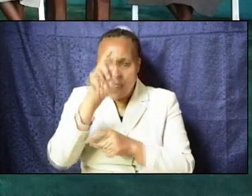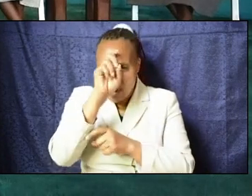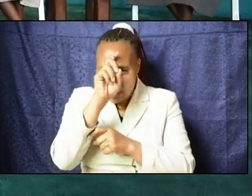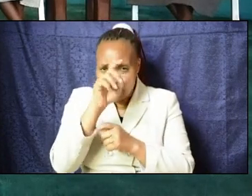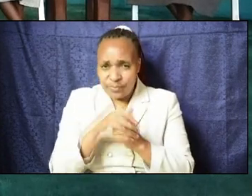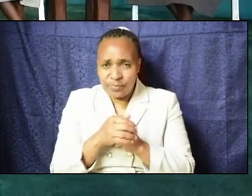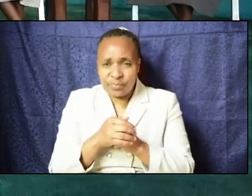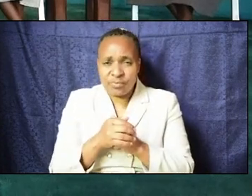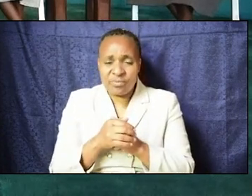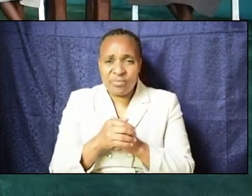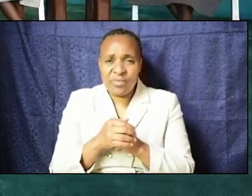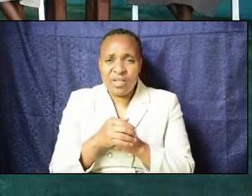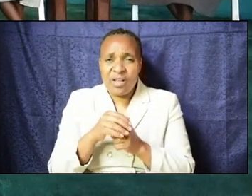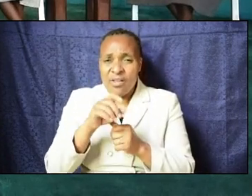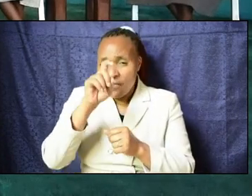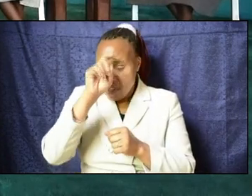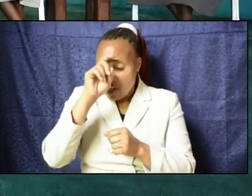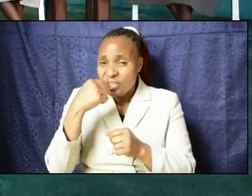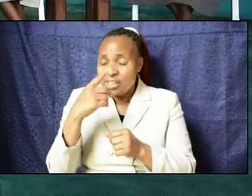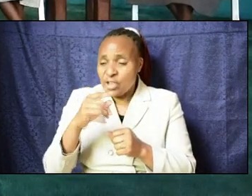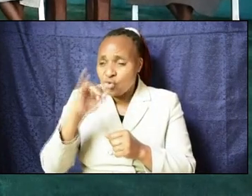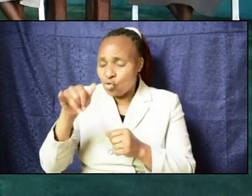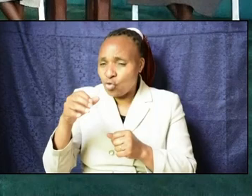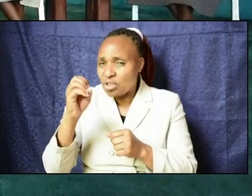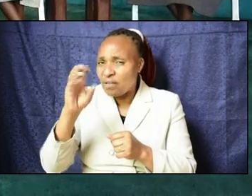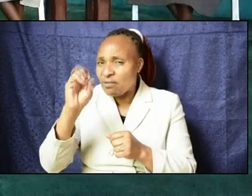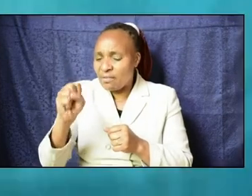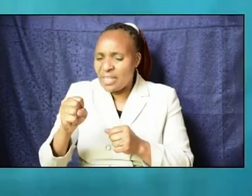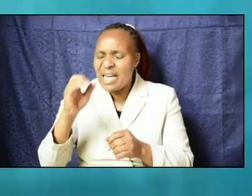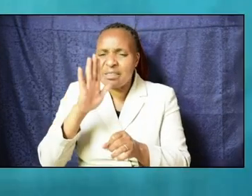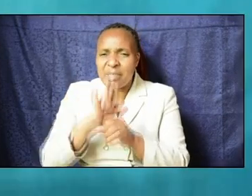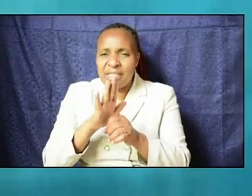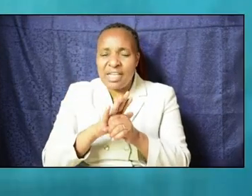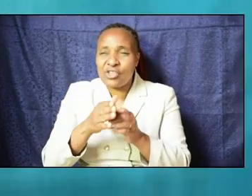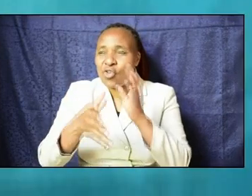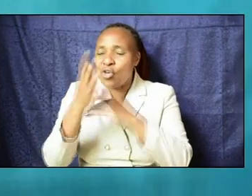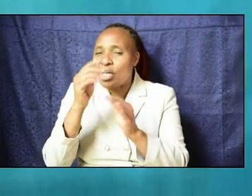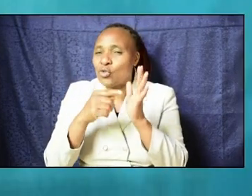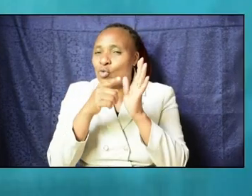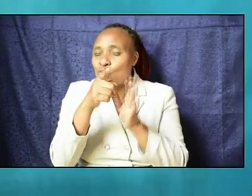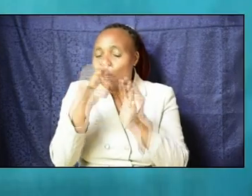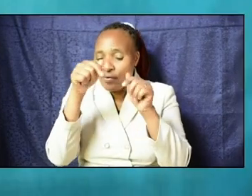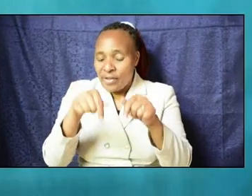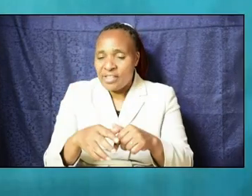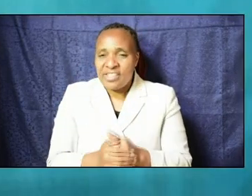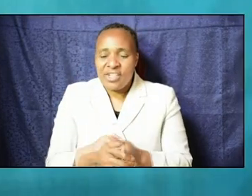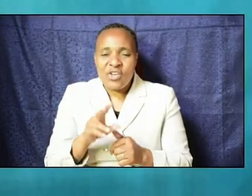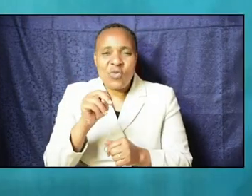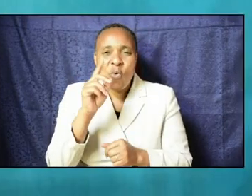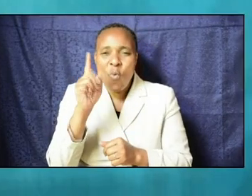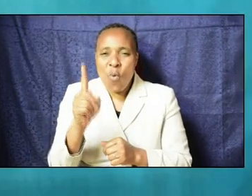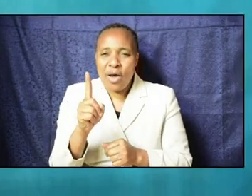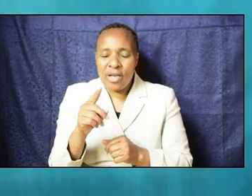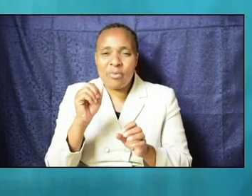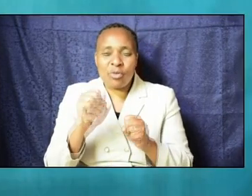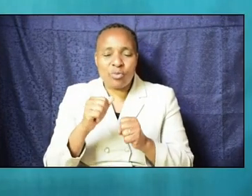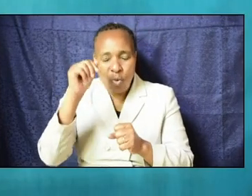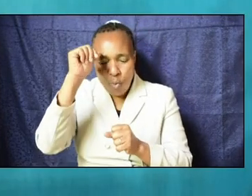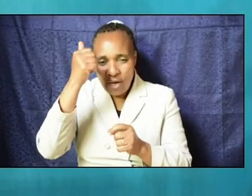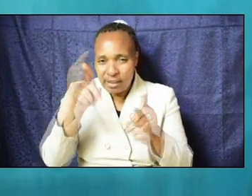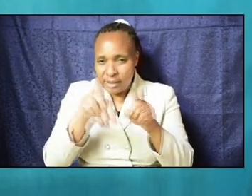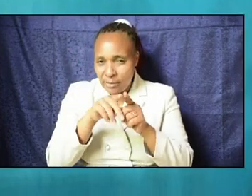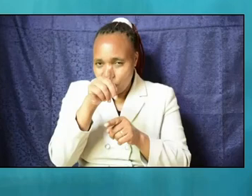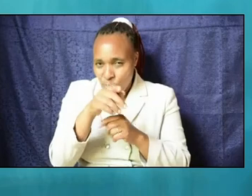is Pharaoh saying to Joseph that, in as much as God has shown you all this, there is no one as discerning and wise as